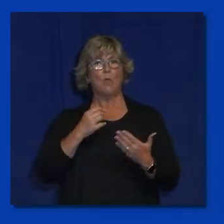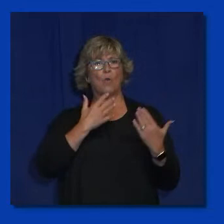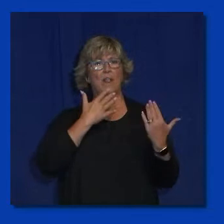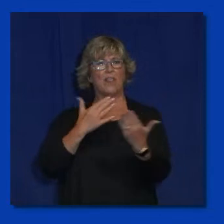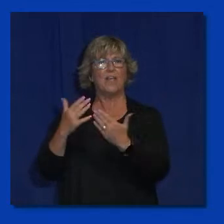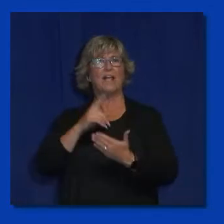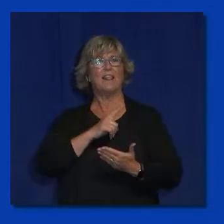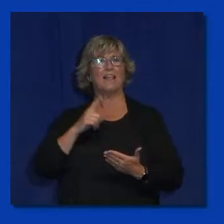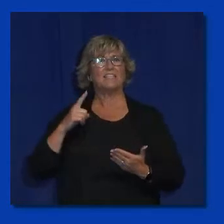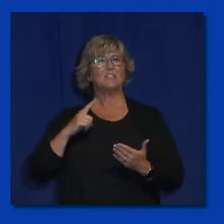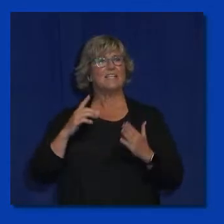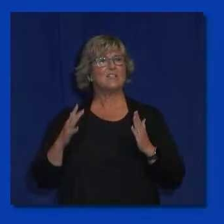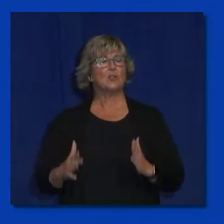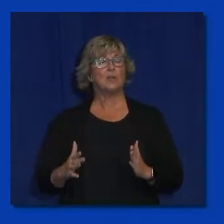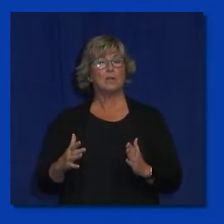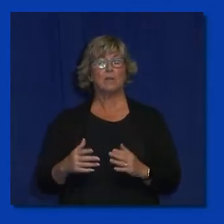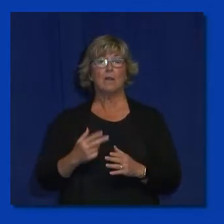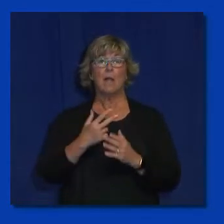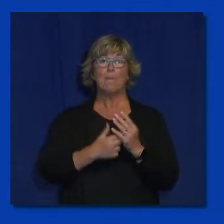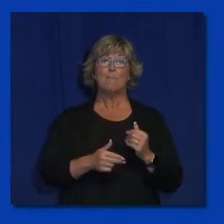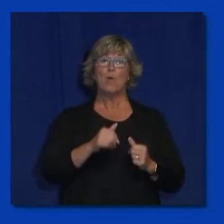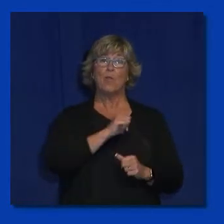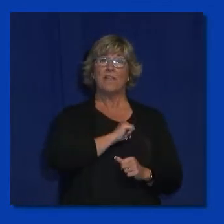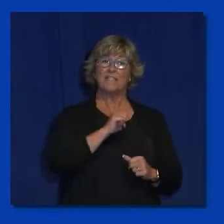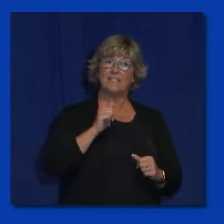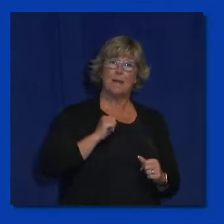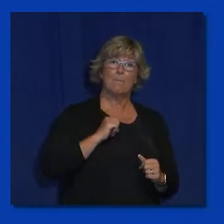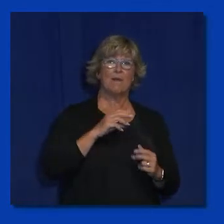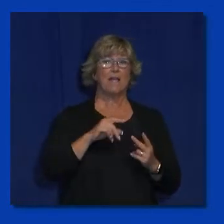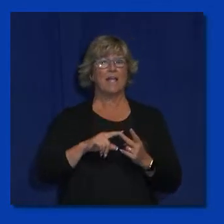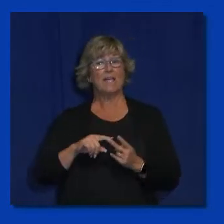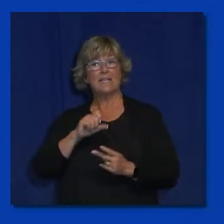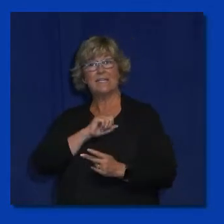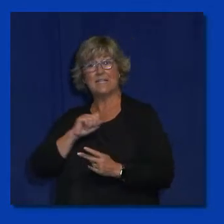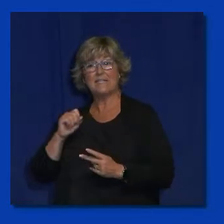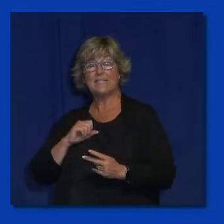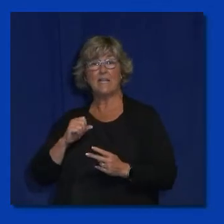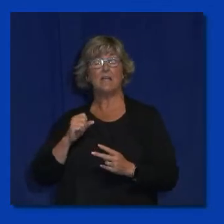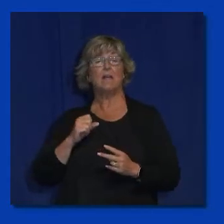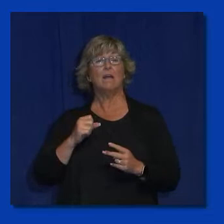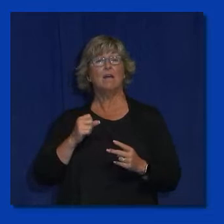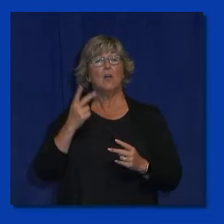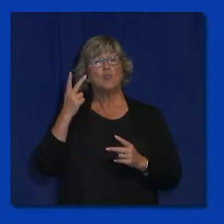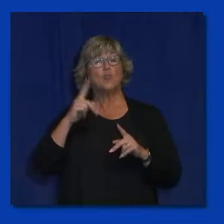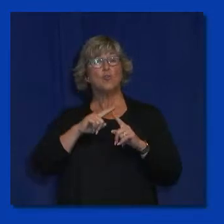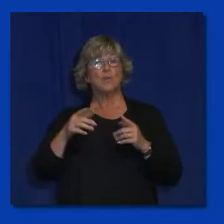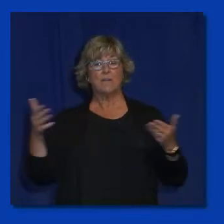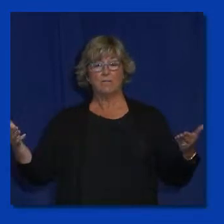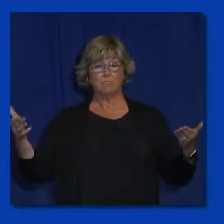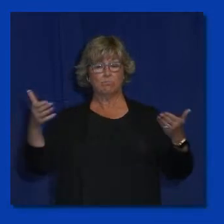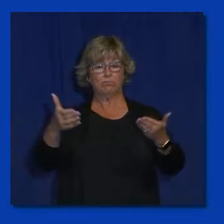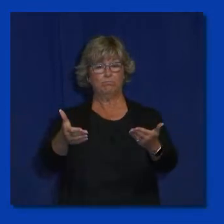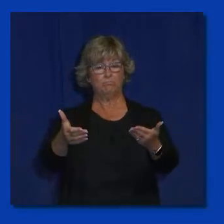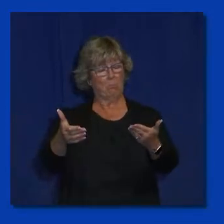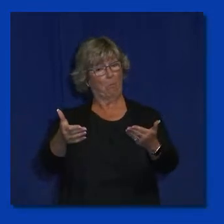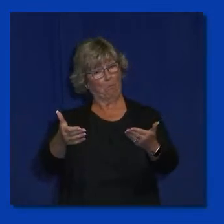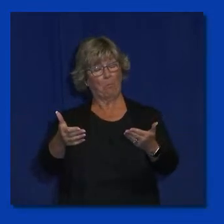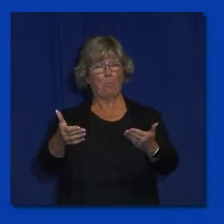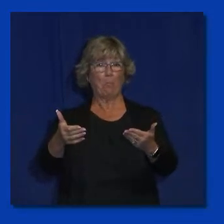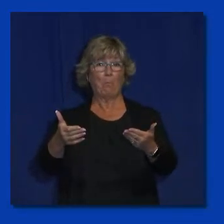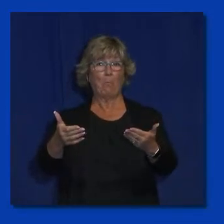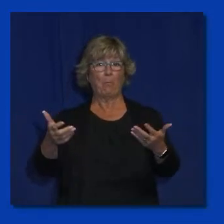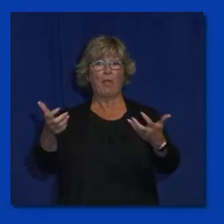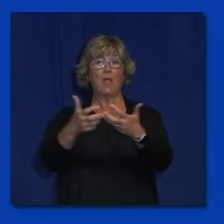thank the legislature, both the Assembly and the Senate, 2 different proposals, not competing, complementary proposals as it relates